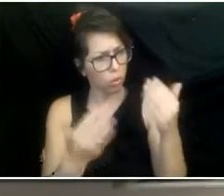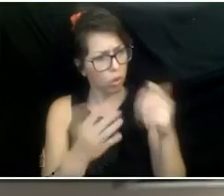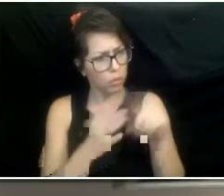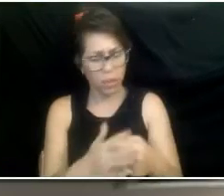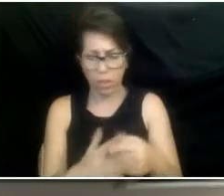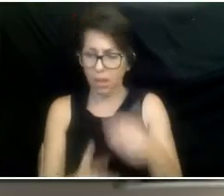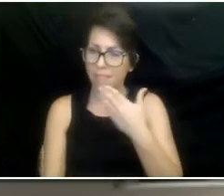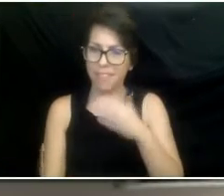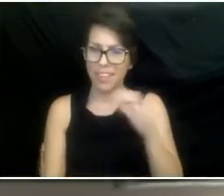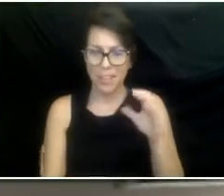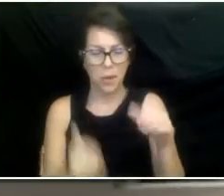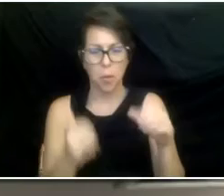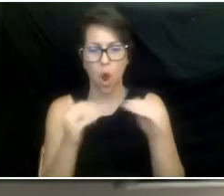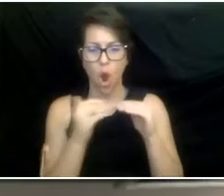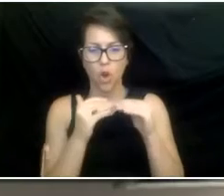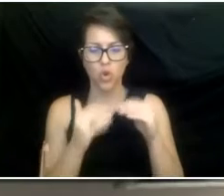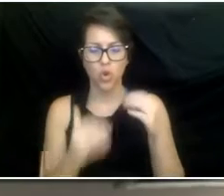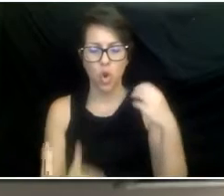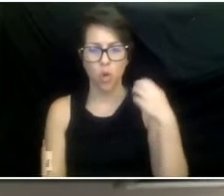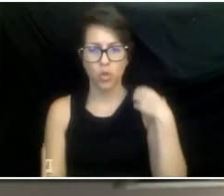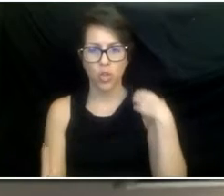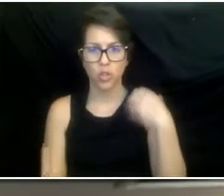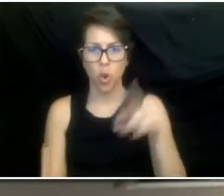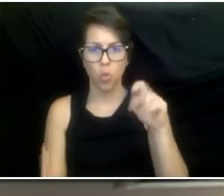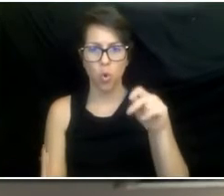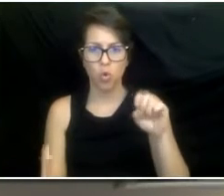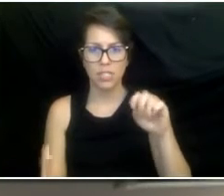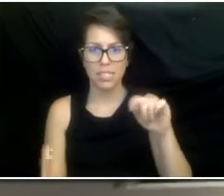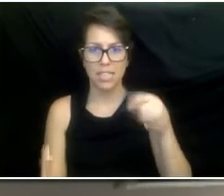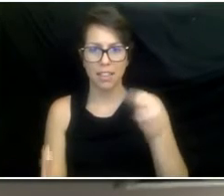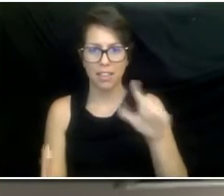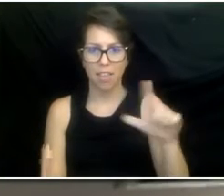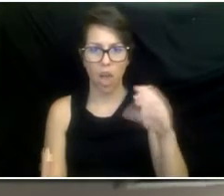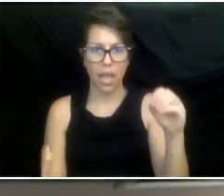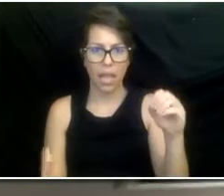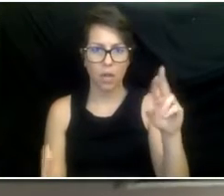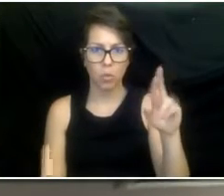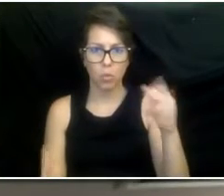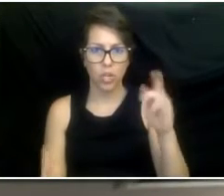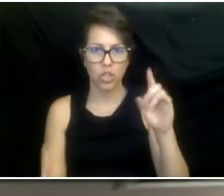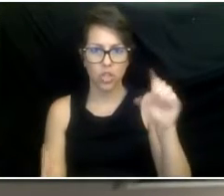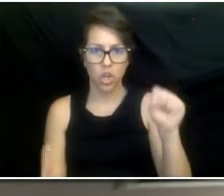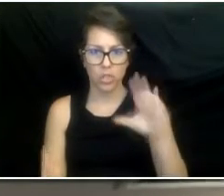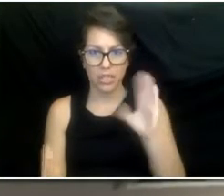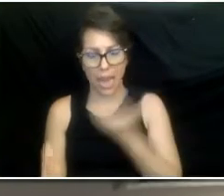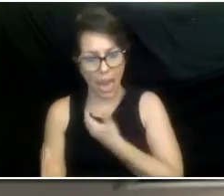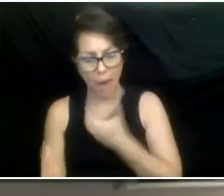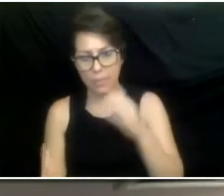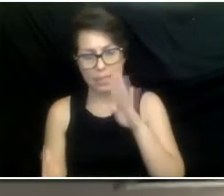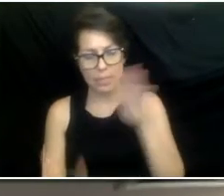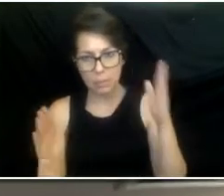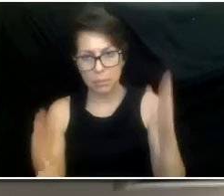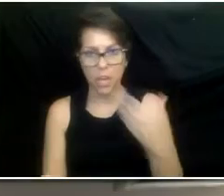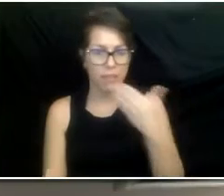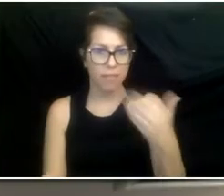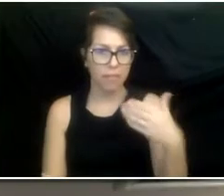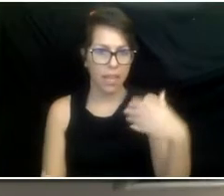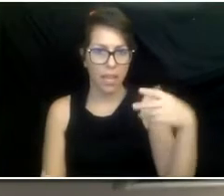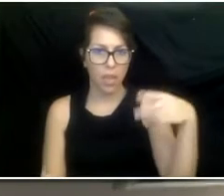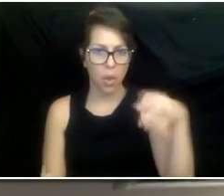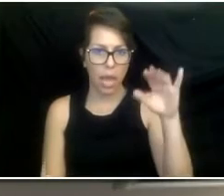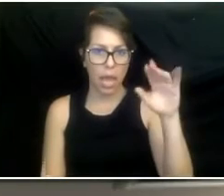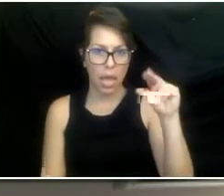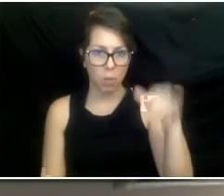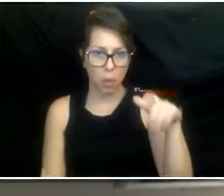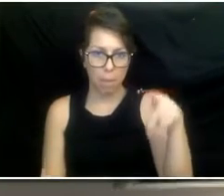to Keep Us Alive in the city during these times so I want to personally thank every one of our First Responders in the NYPD